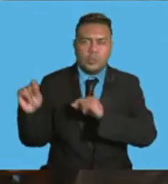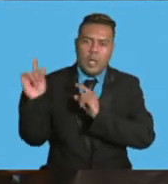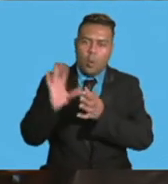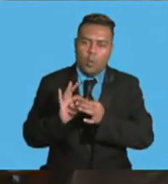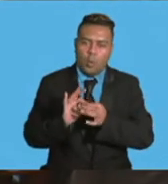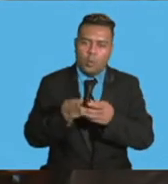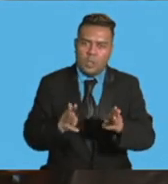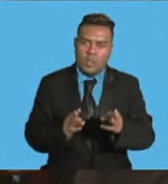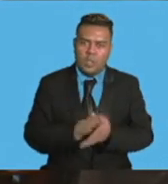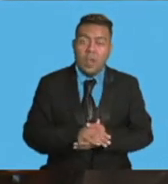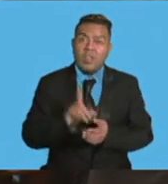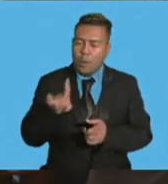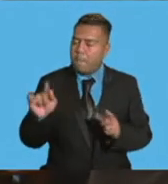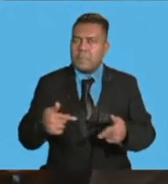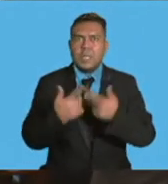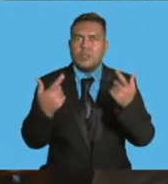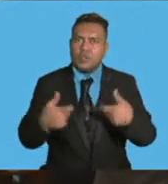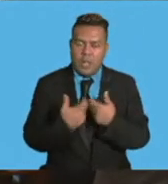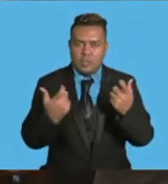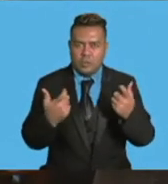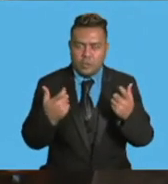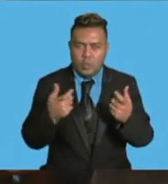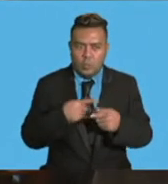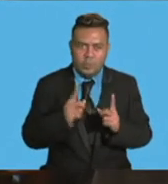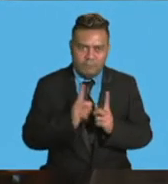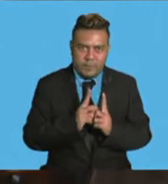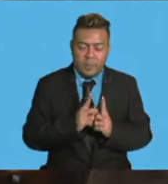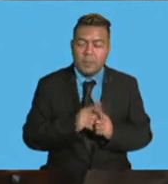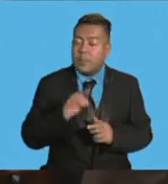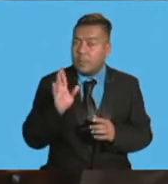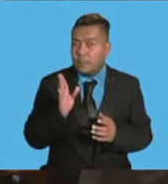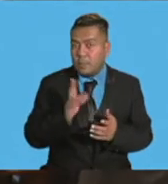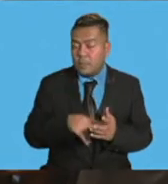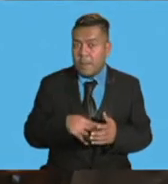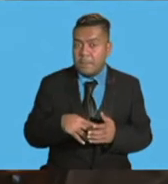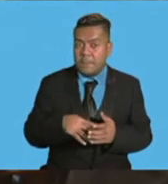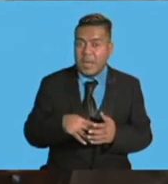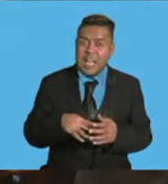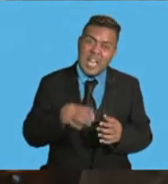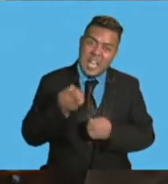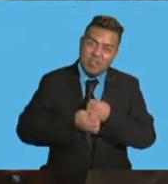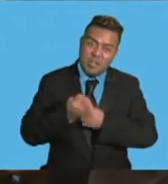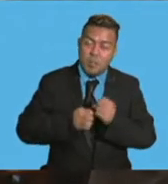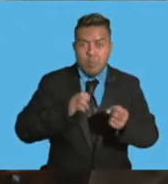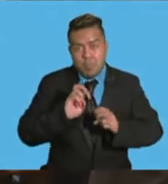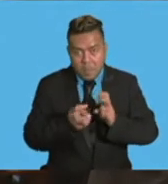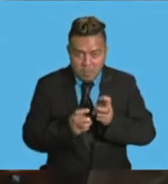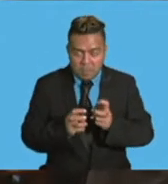we face. Apart from mechanical problems that they do face at sea, and those that